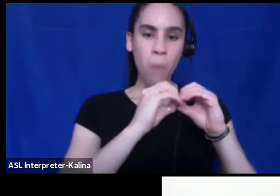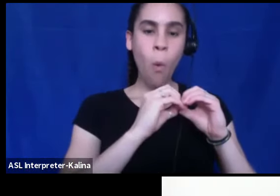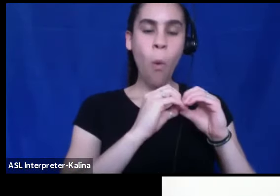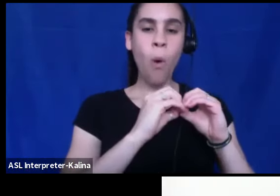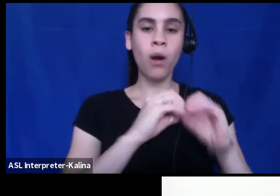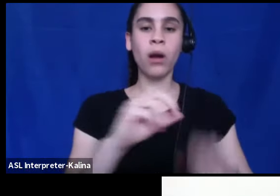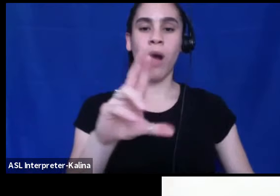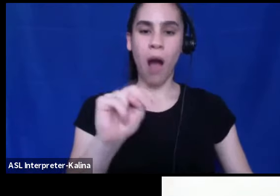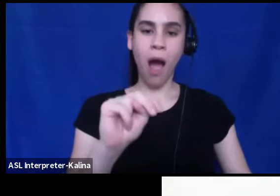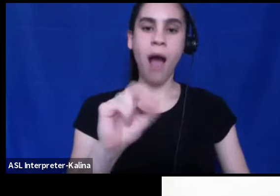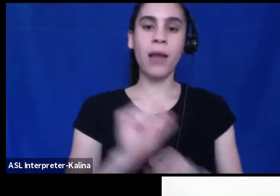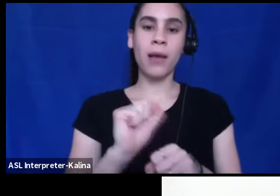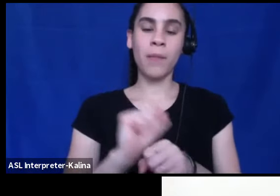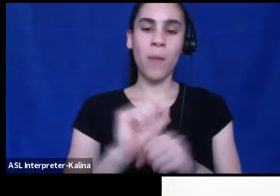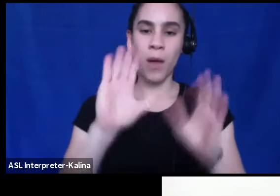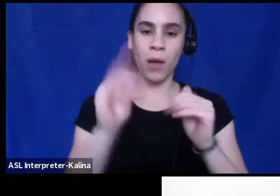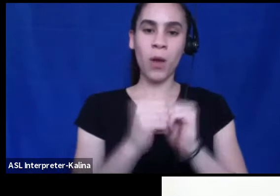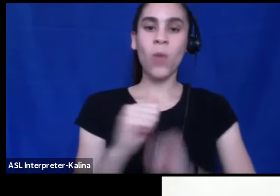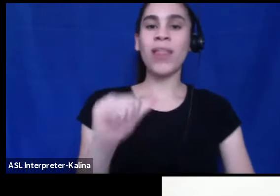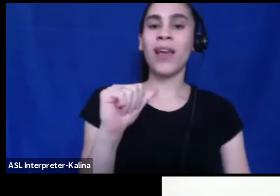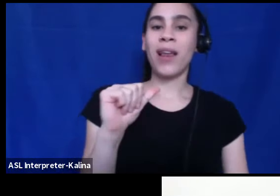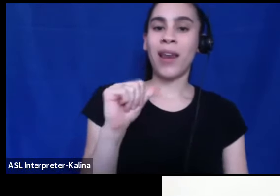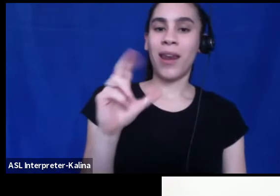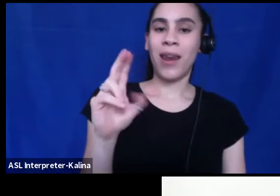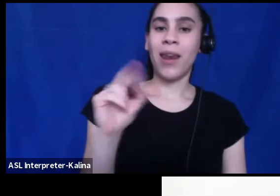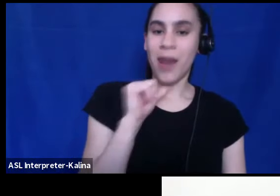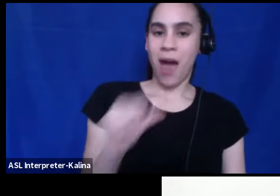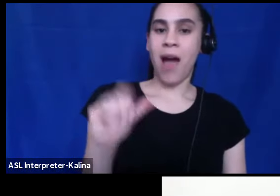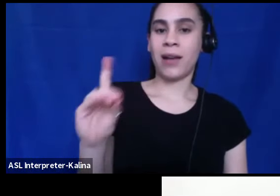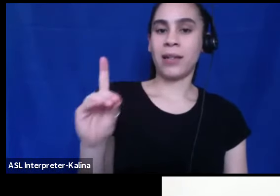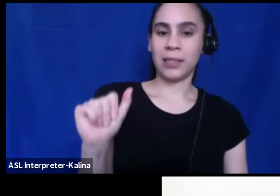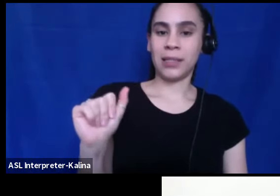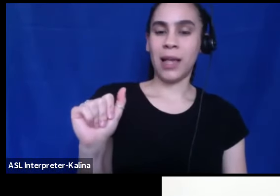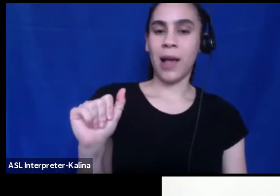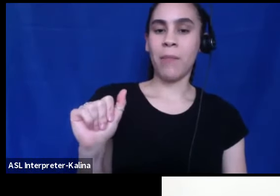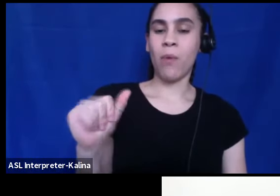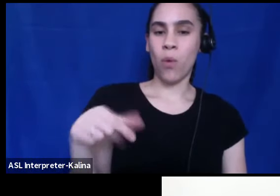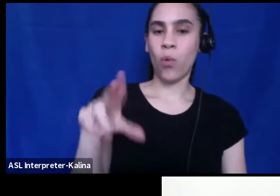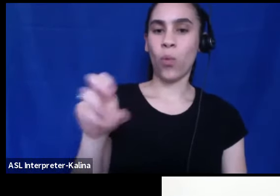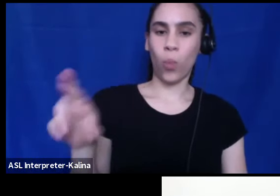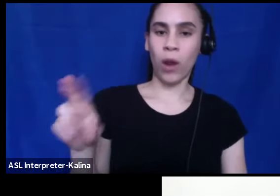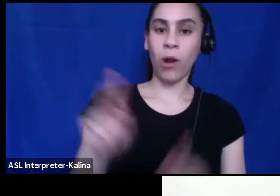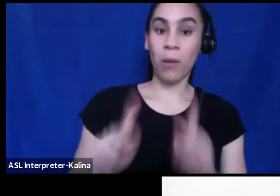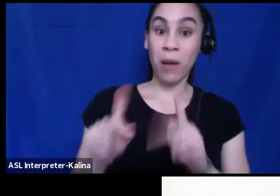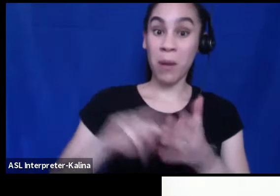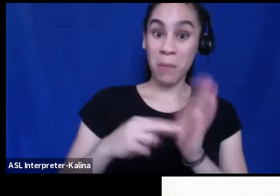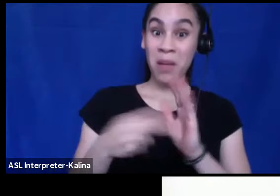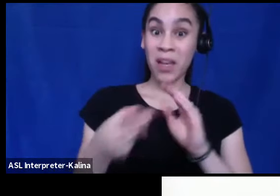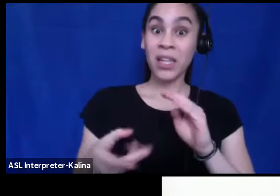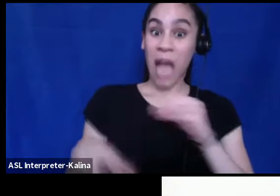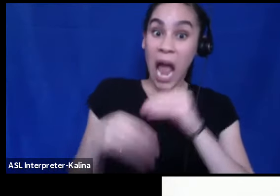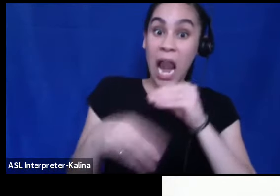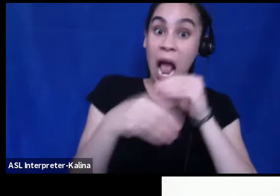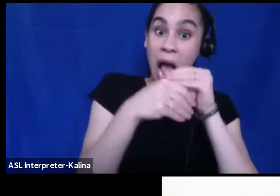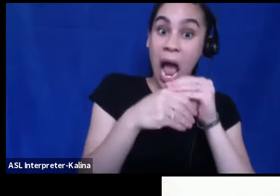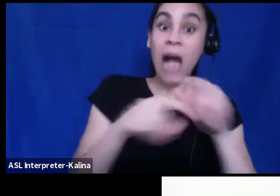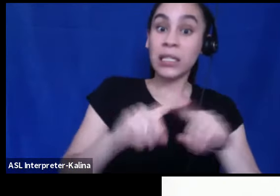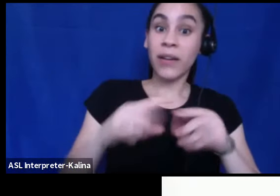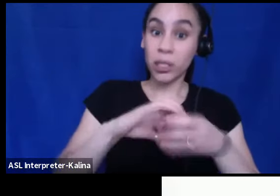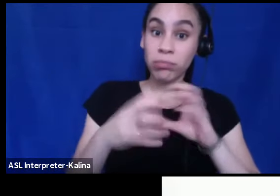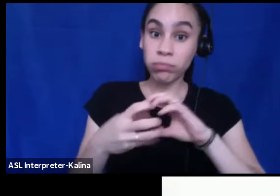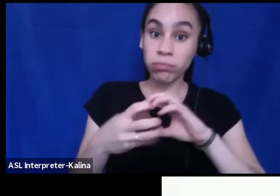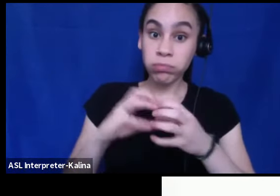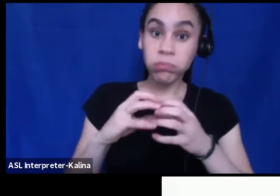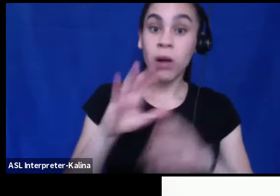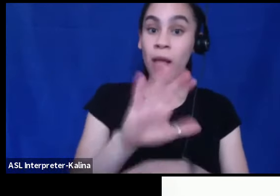non-disabled queer people. So when you start to add the different dimensions and layers of who people are and those barriers, it's even worse.